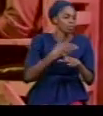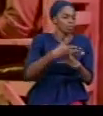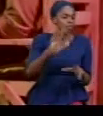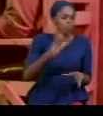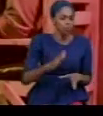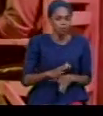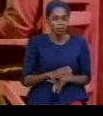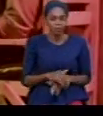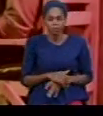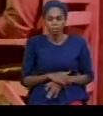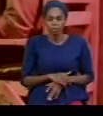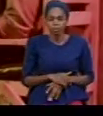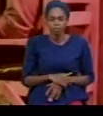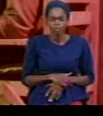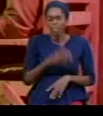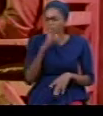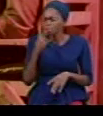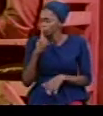Auntie, shut up!